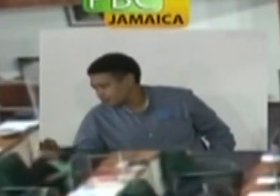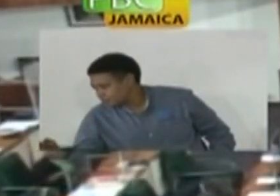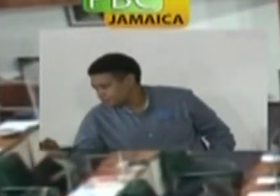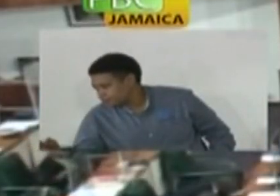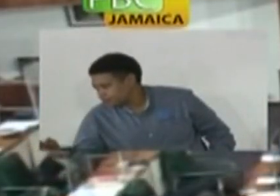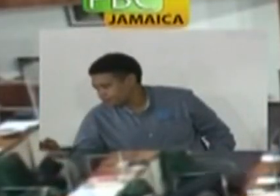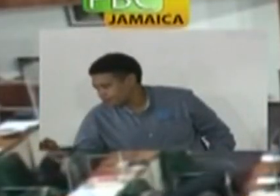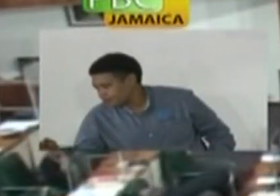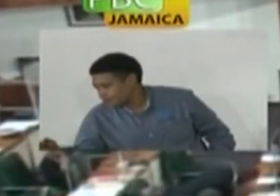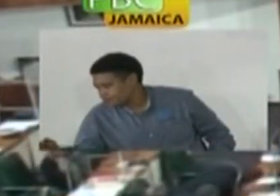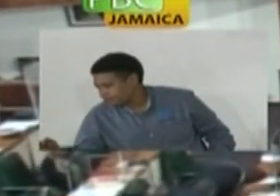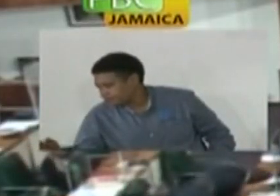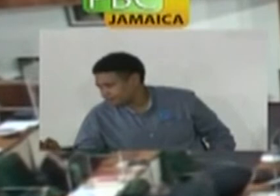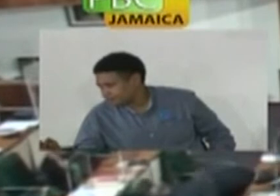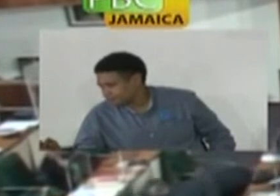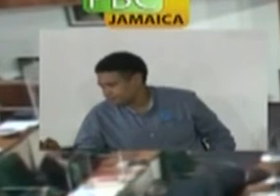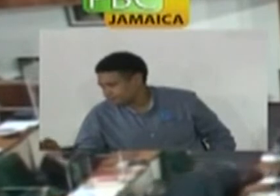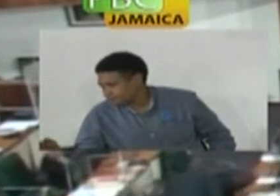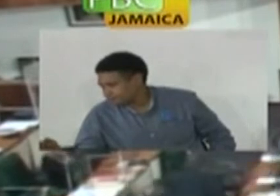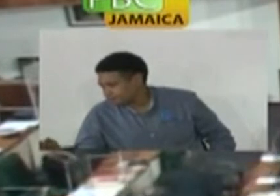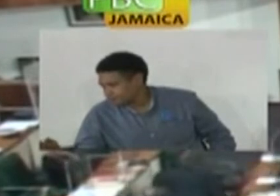Madam,